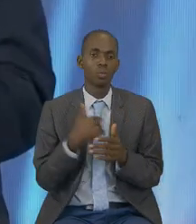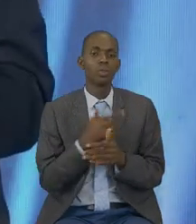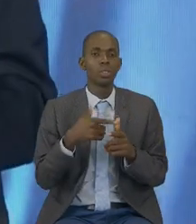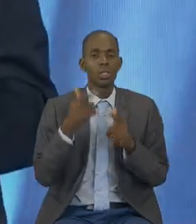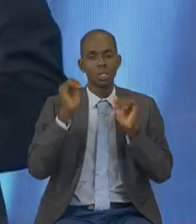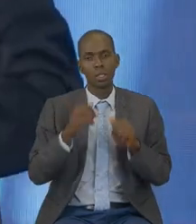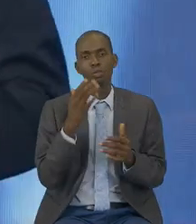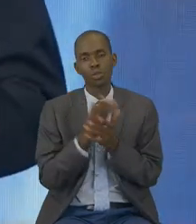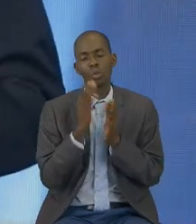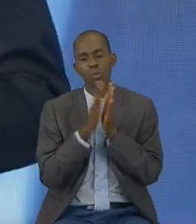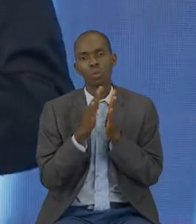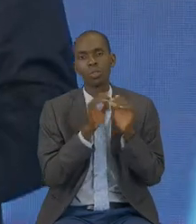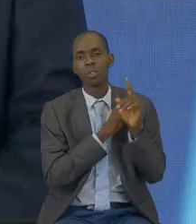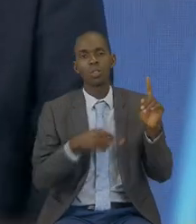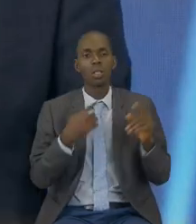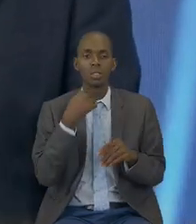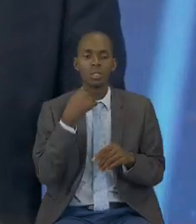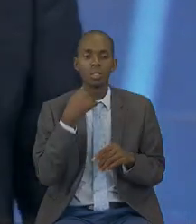Lord